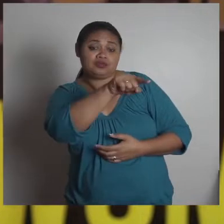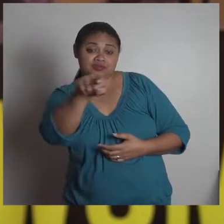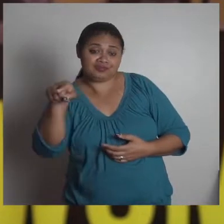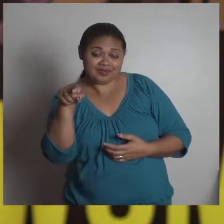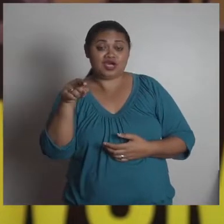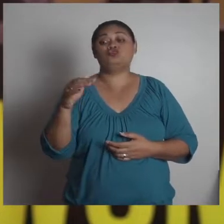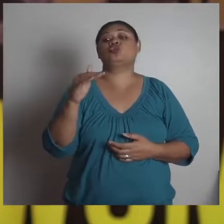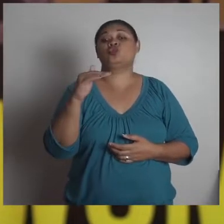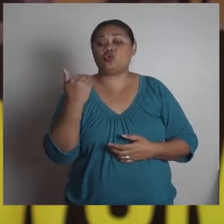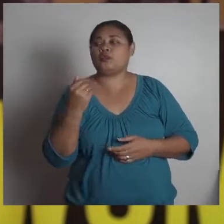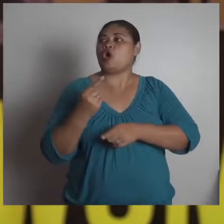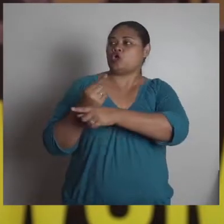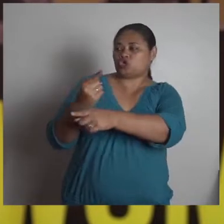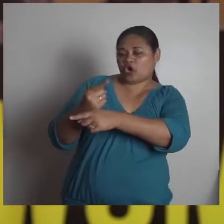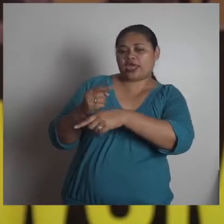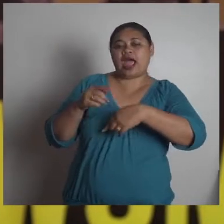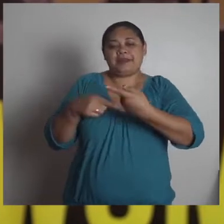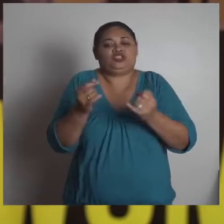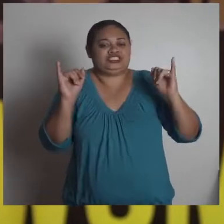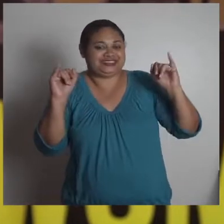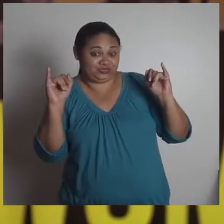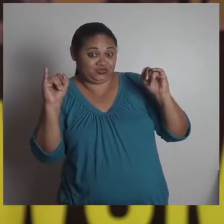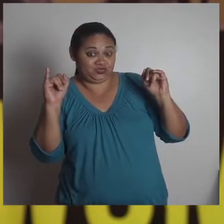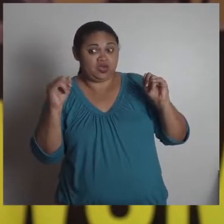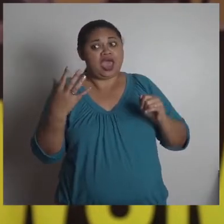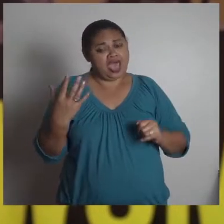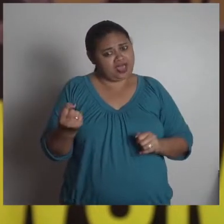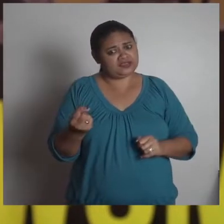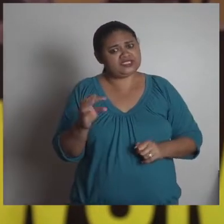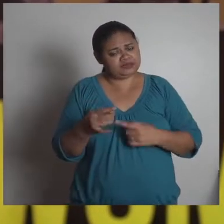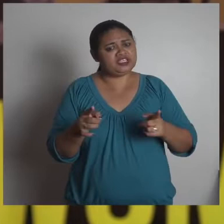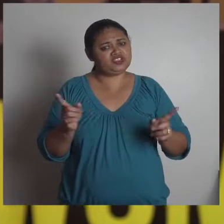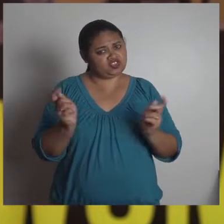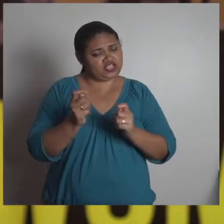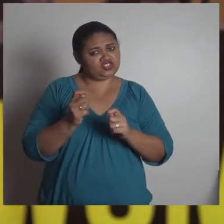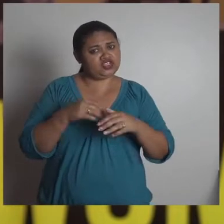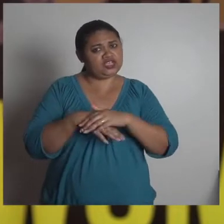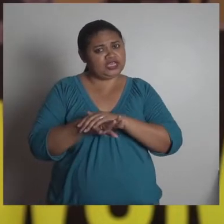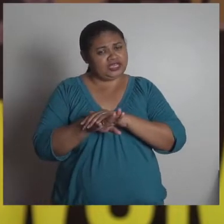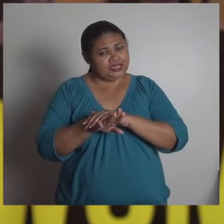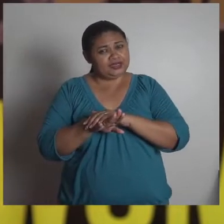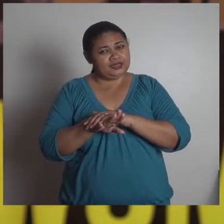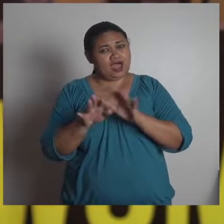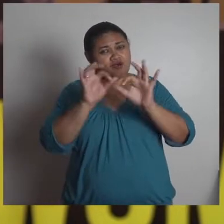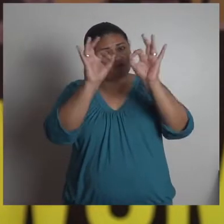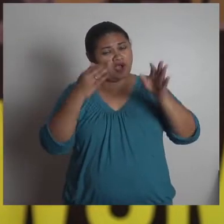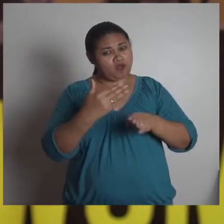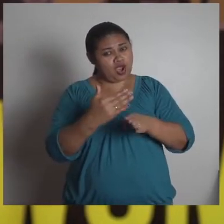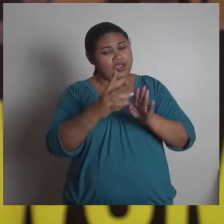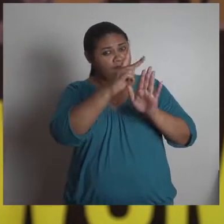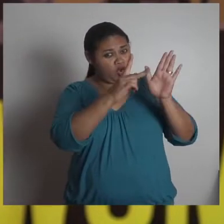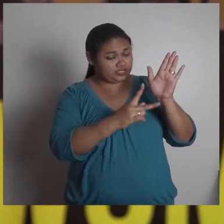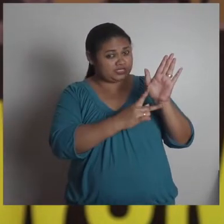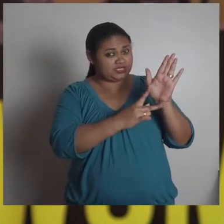there changes that are happening because those people are in the room talking about their issues? Is something changing for